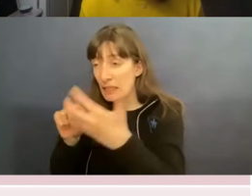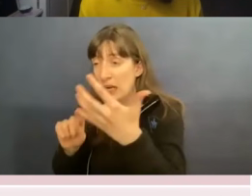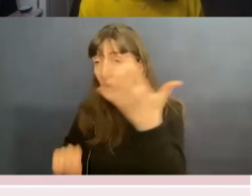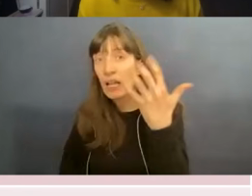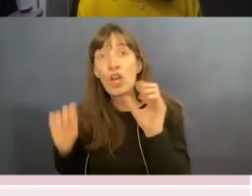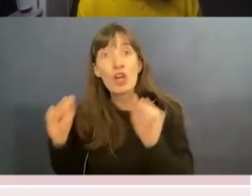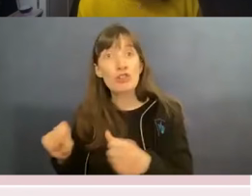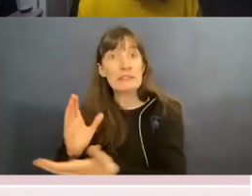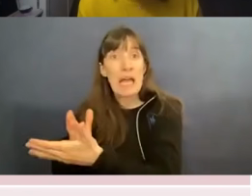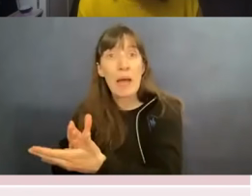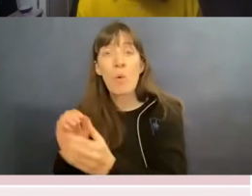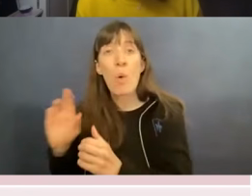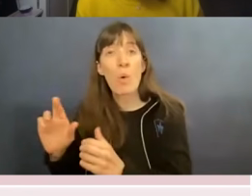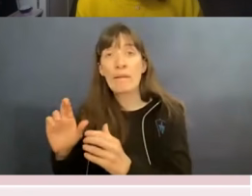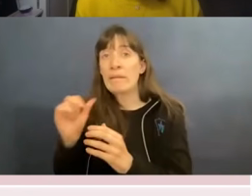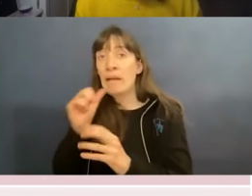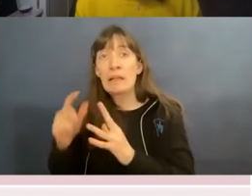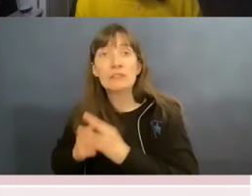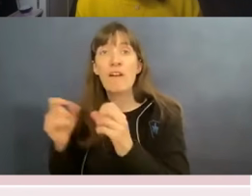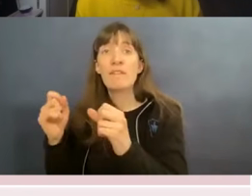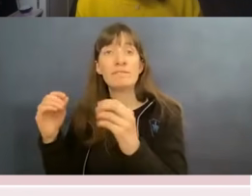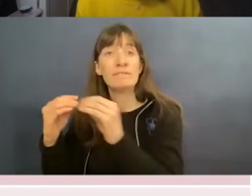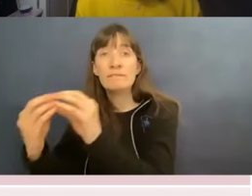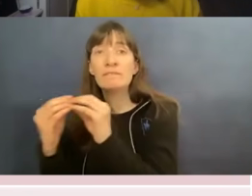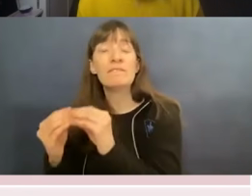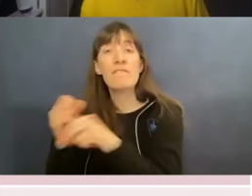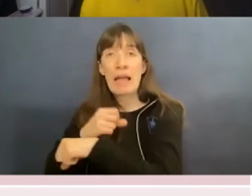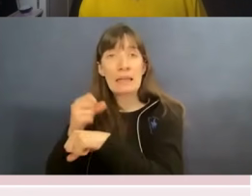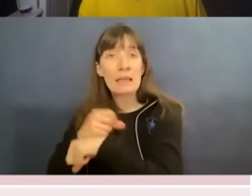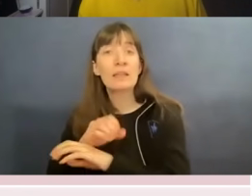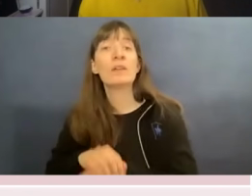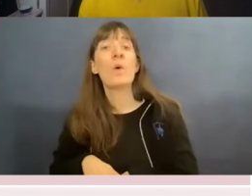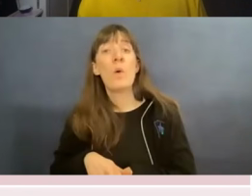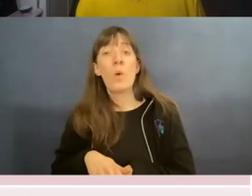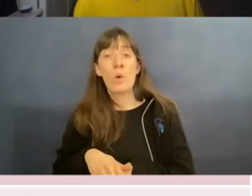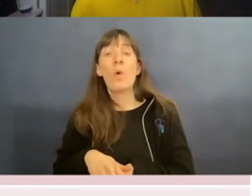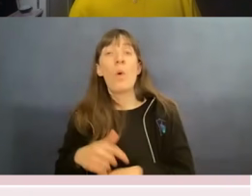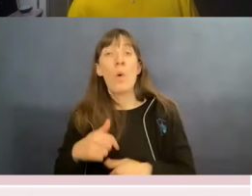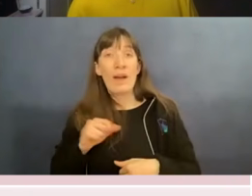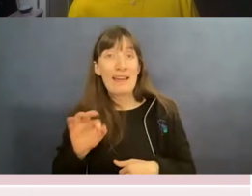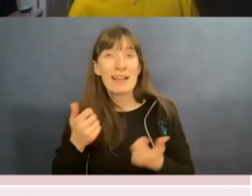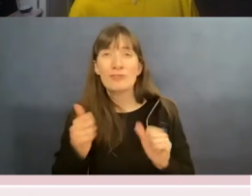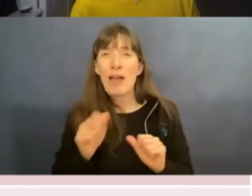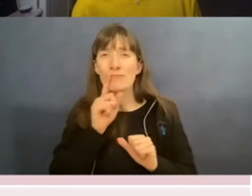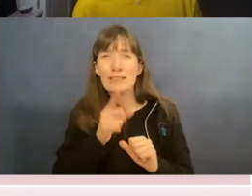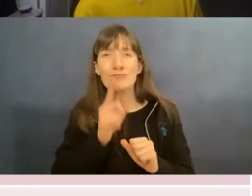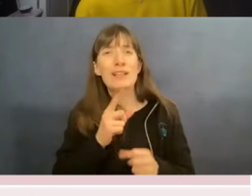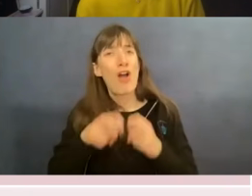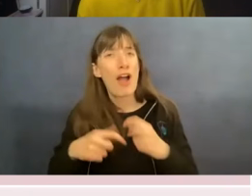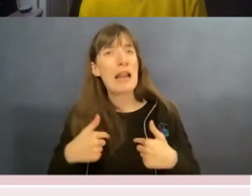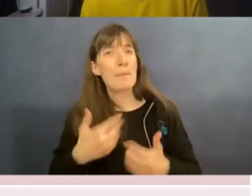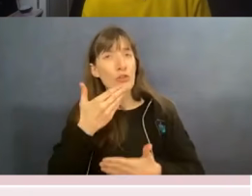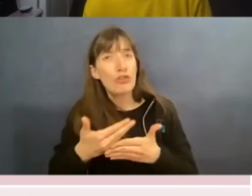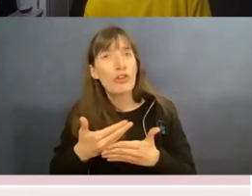say, everything's fine, it's just my fault. Or they might say, if they try really hard to be good, they won't fight again. So again, thinking that they